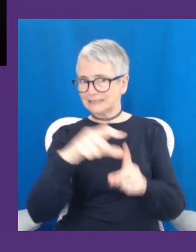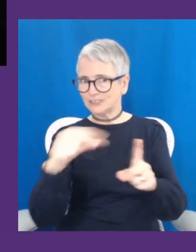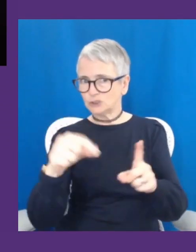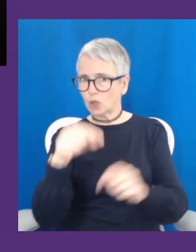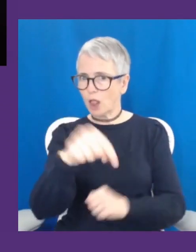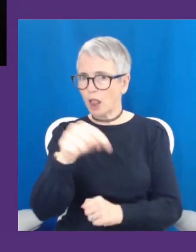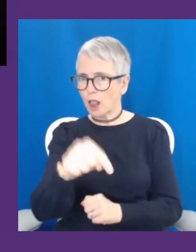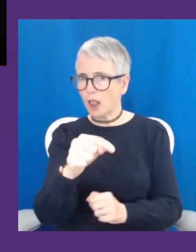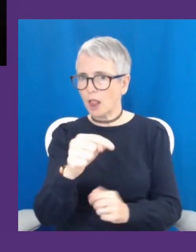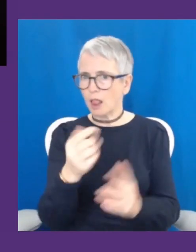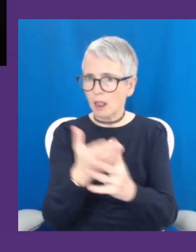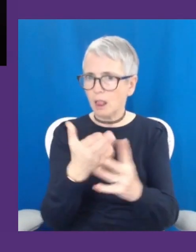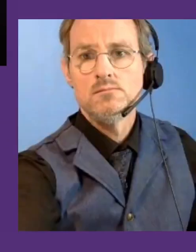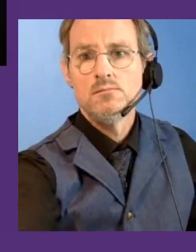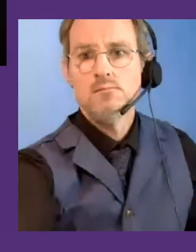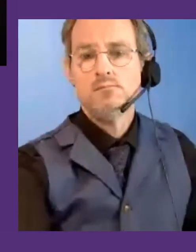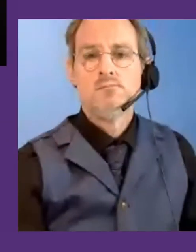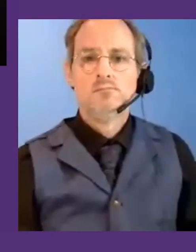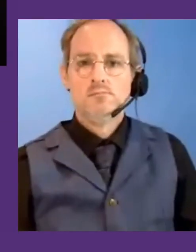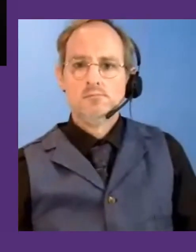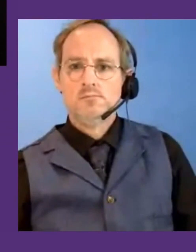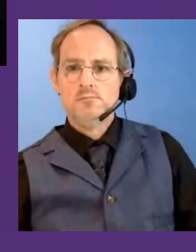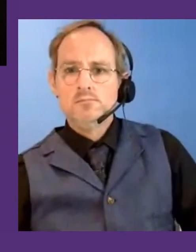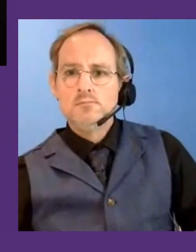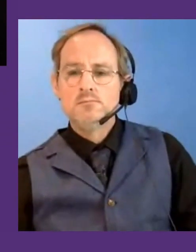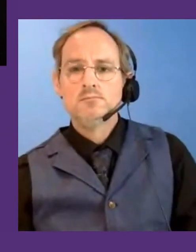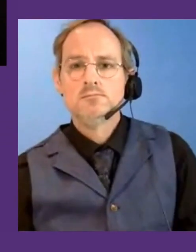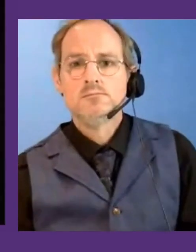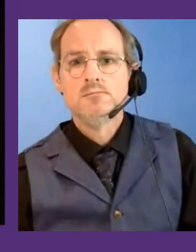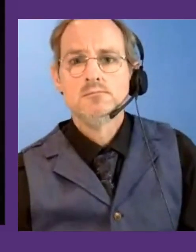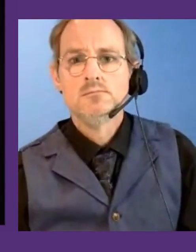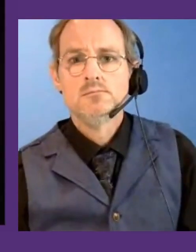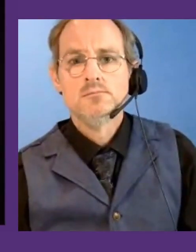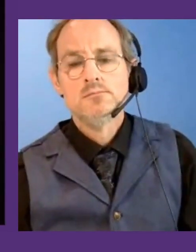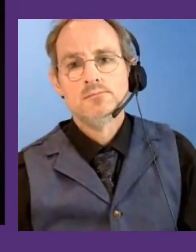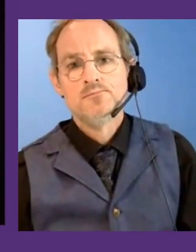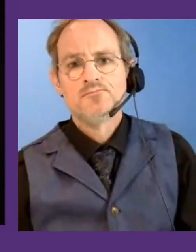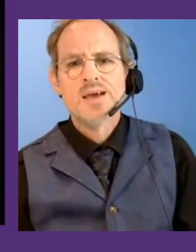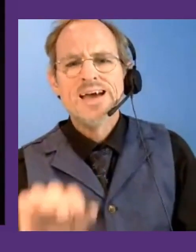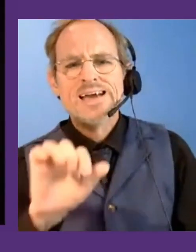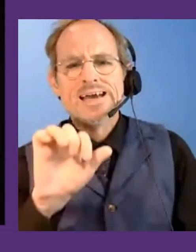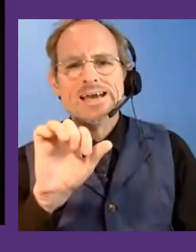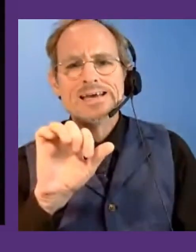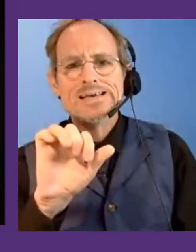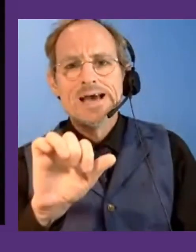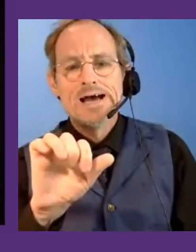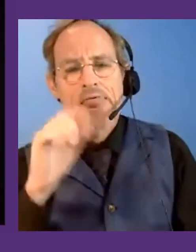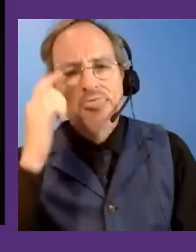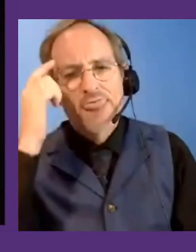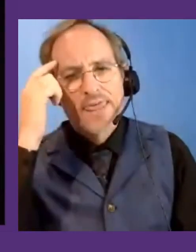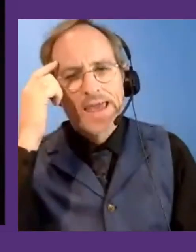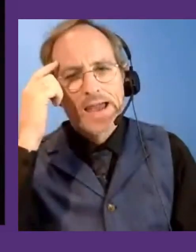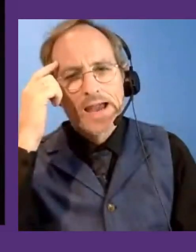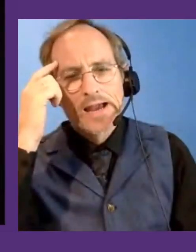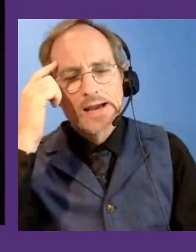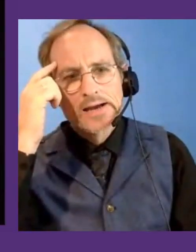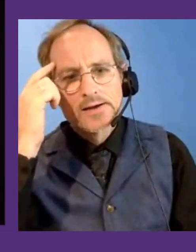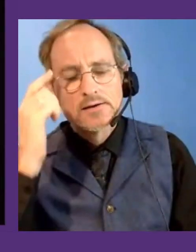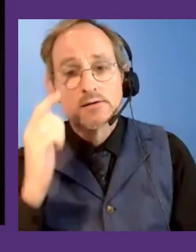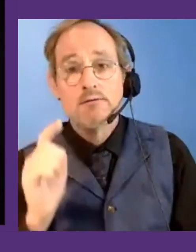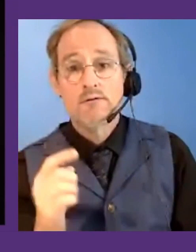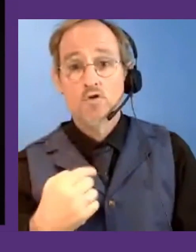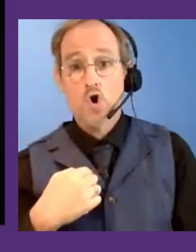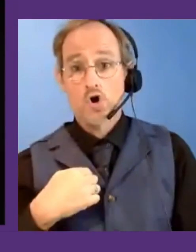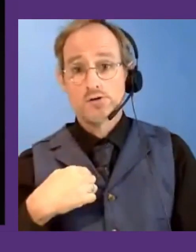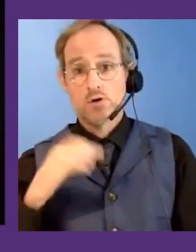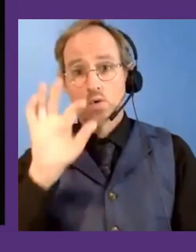do spend time and research into looking at? Yeah, I think it's always about, the question for us is always